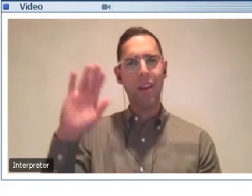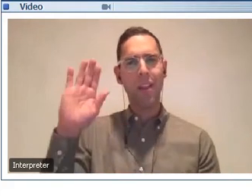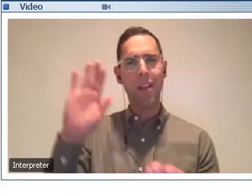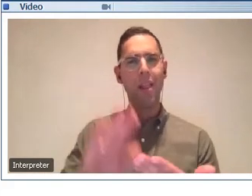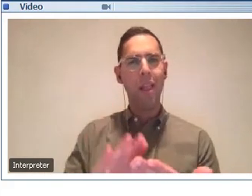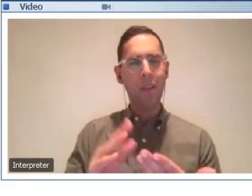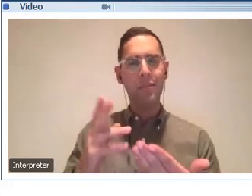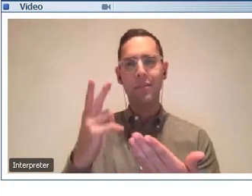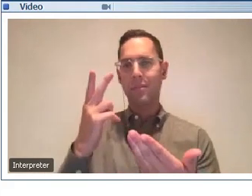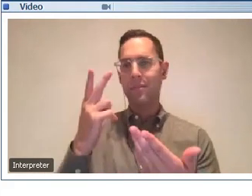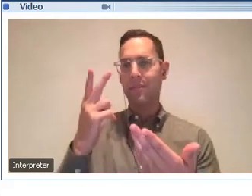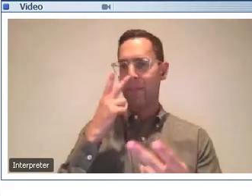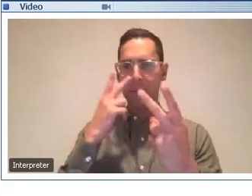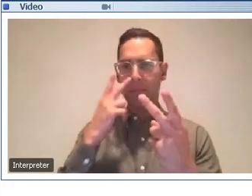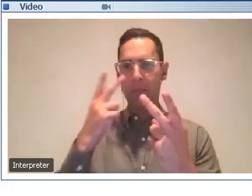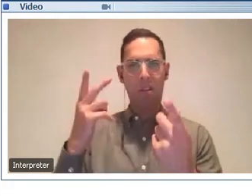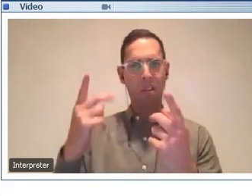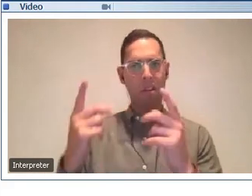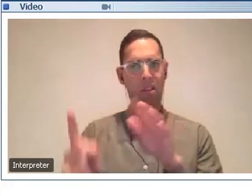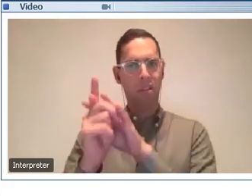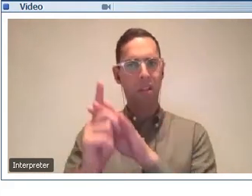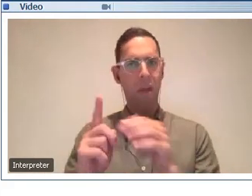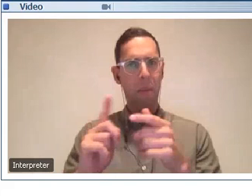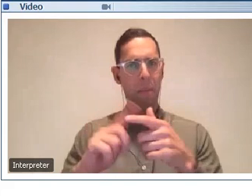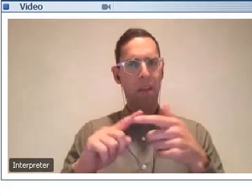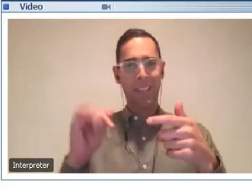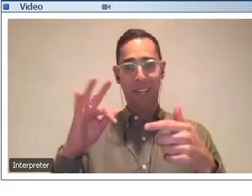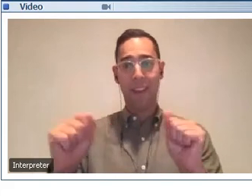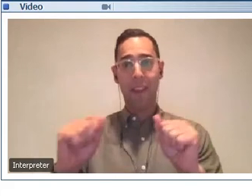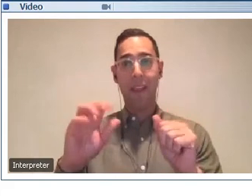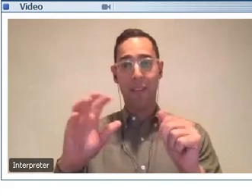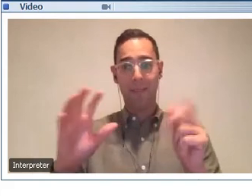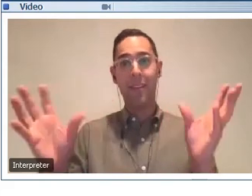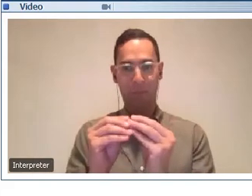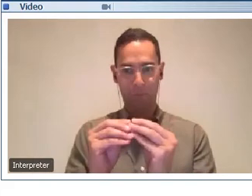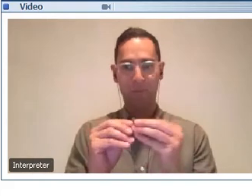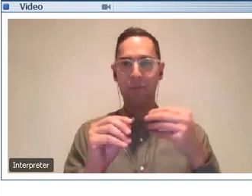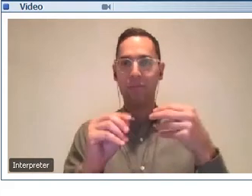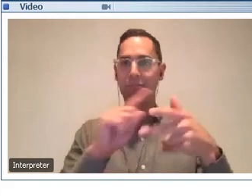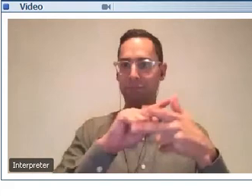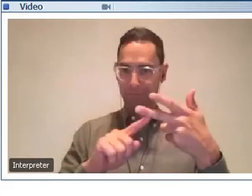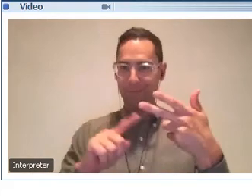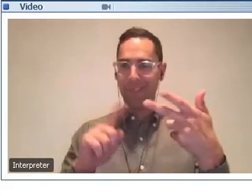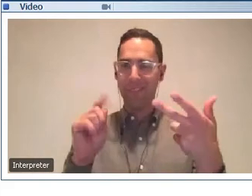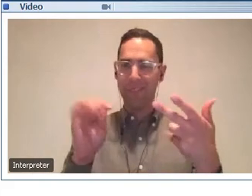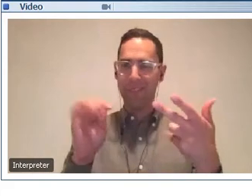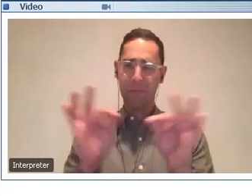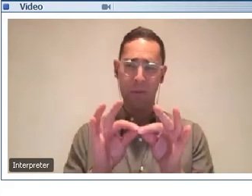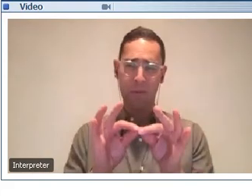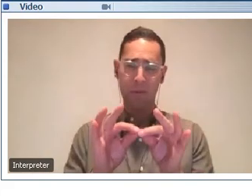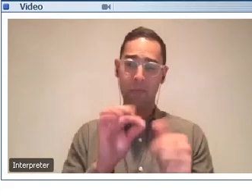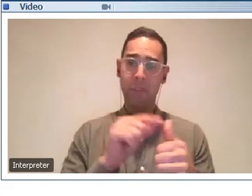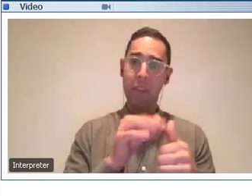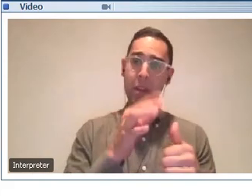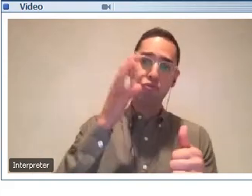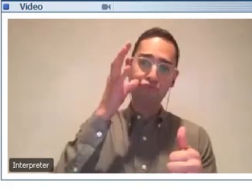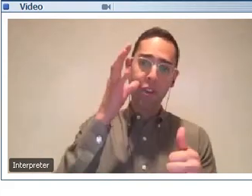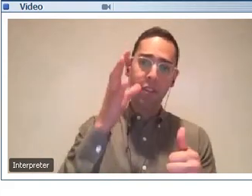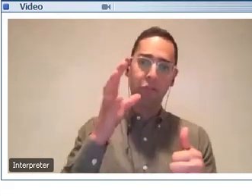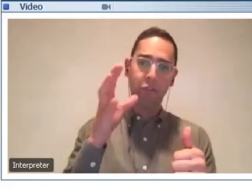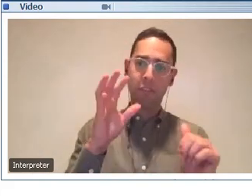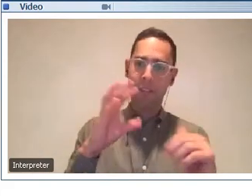perspective really speaks to all three of these perspectives, right? Both parental leave as well as medical leave as well as family